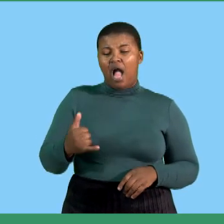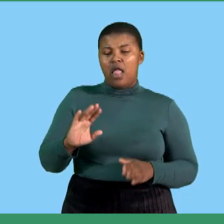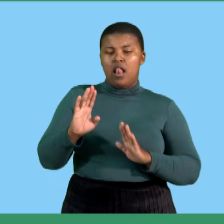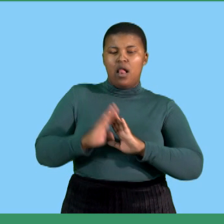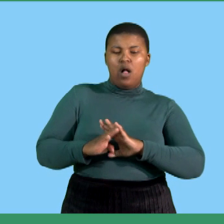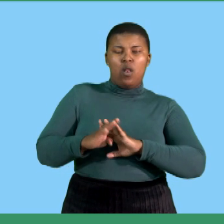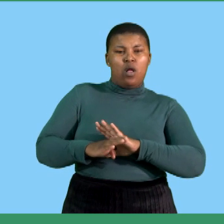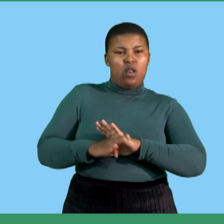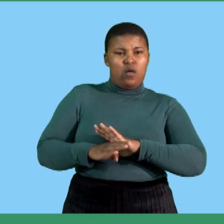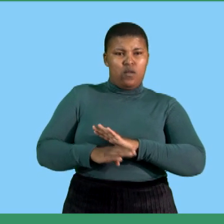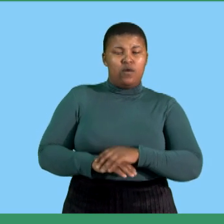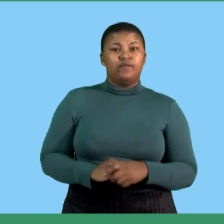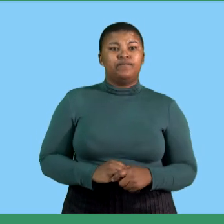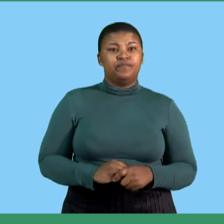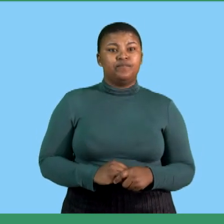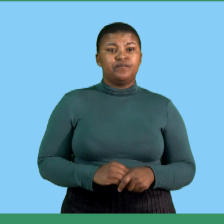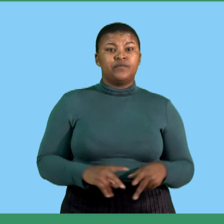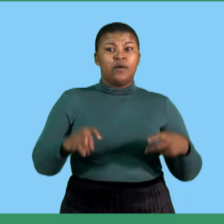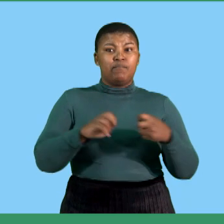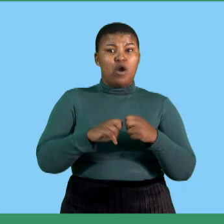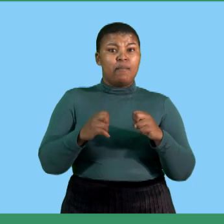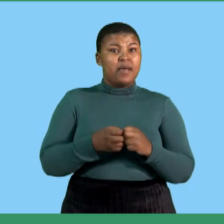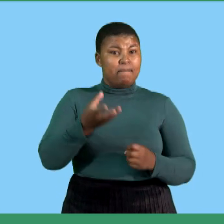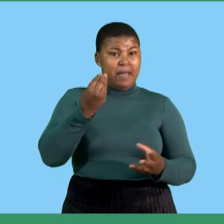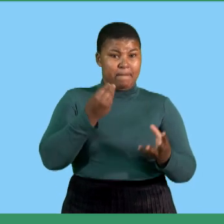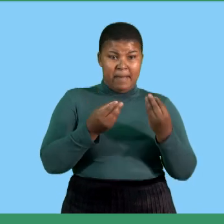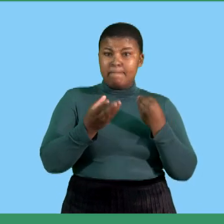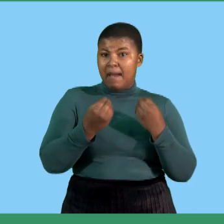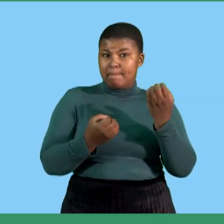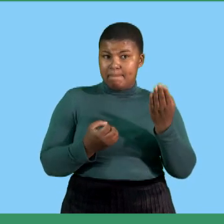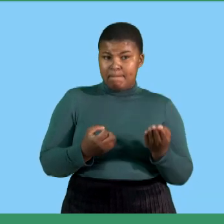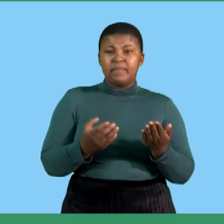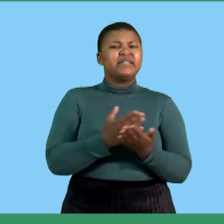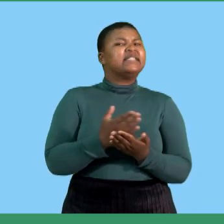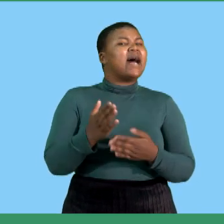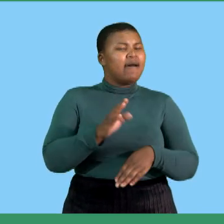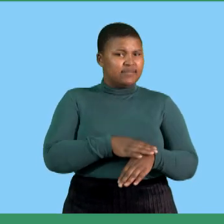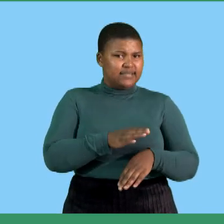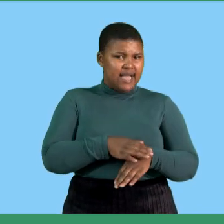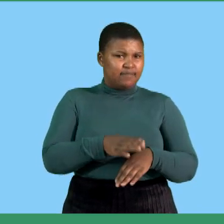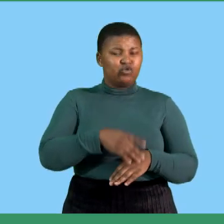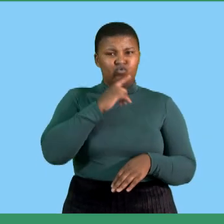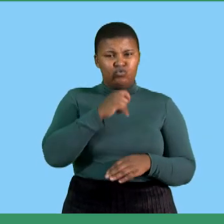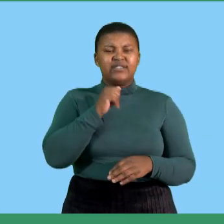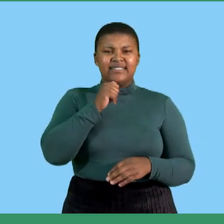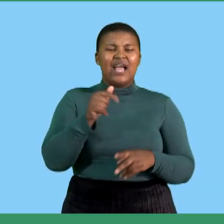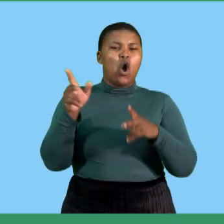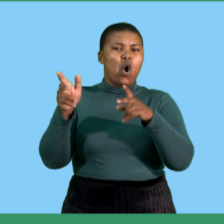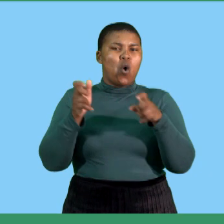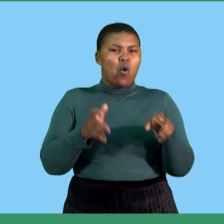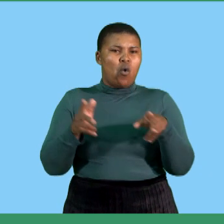the problems were already given. But sometimes a question can ask you to quote the problem. Then you will see